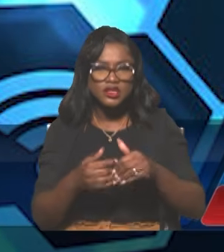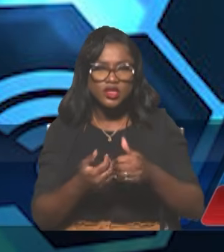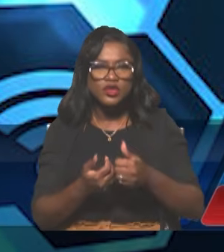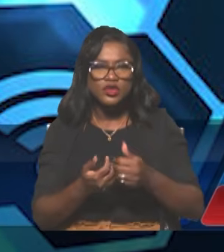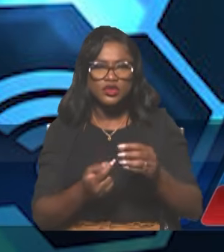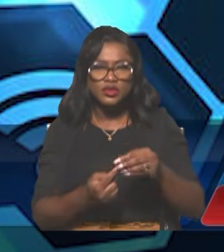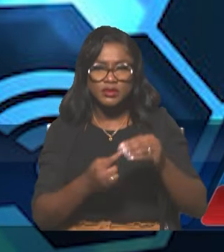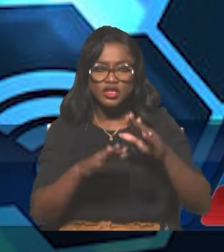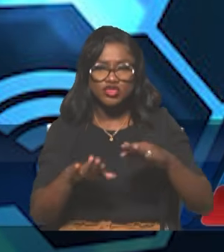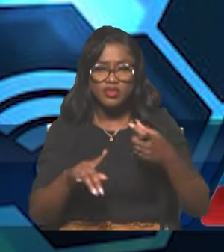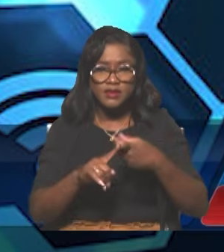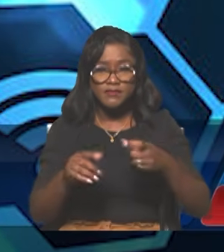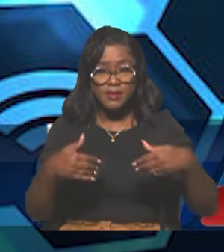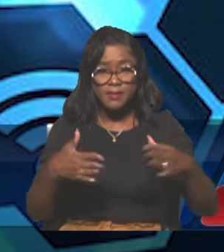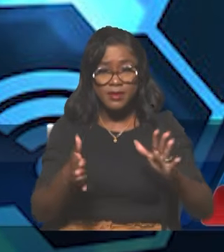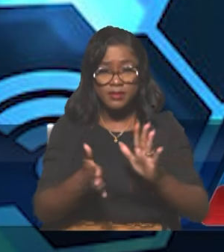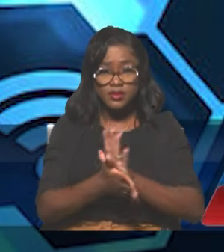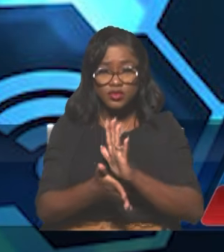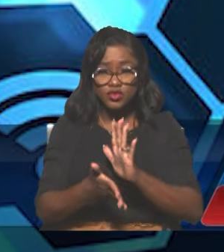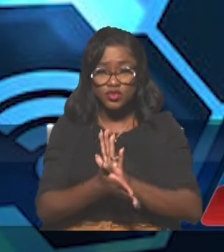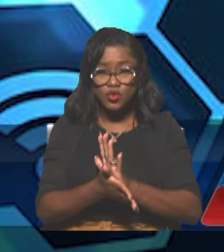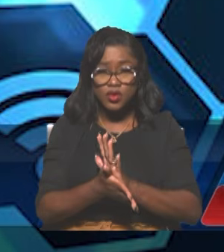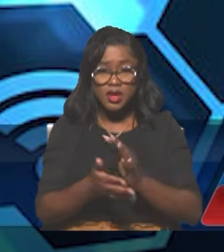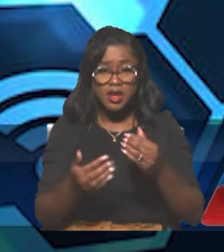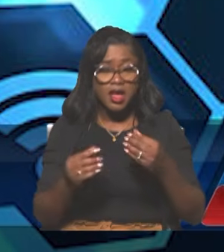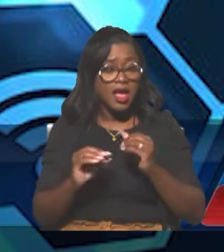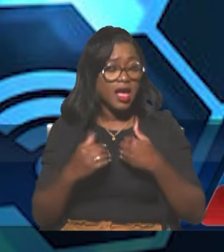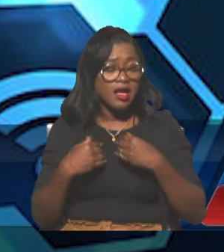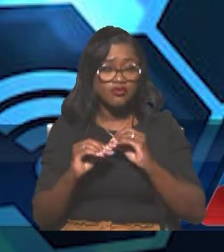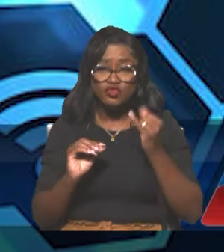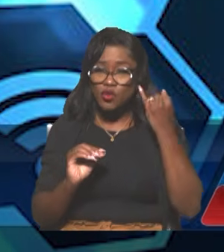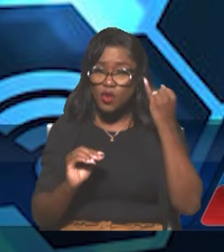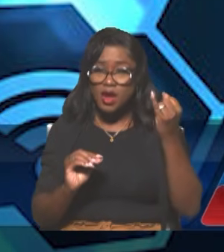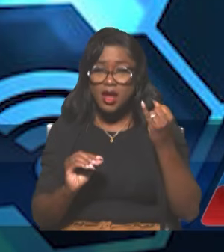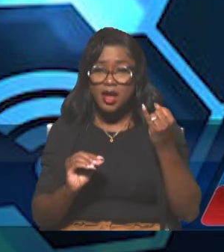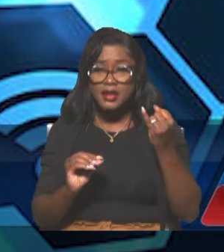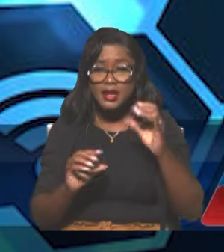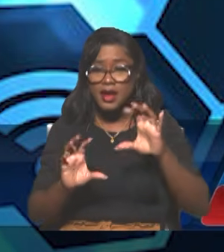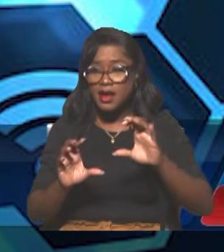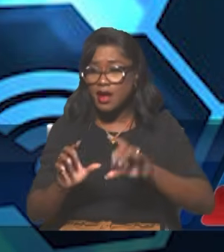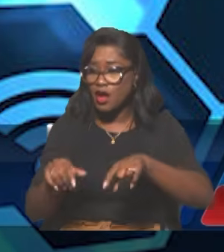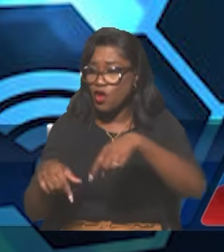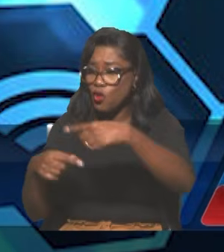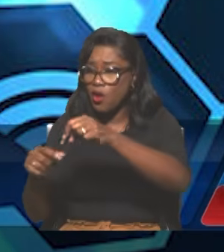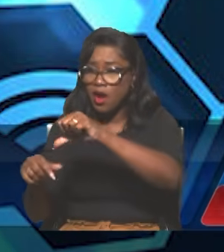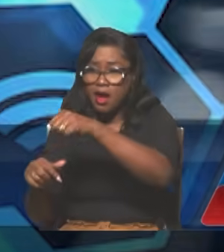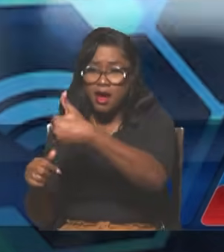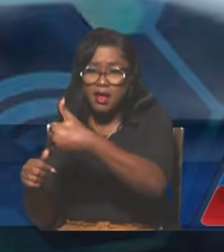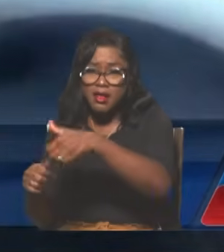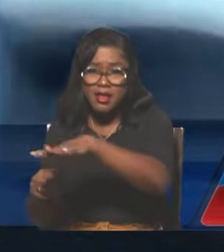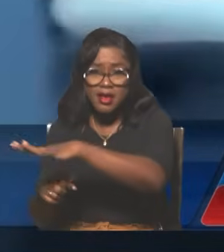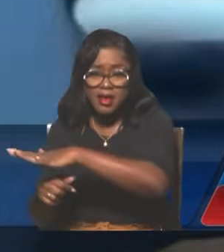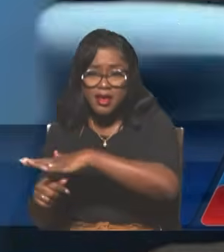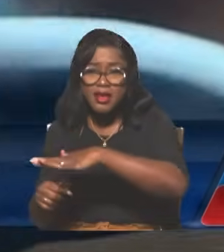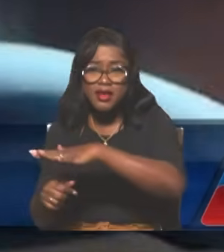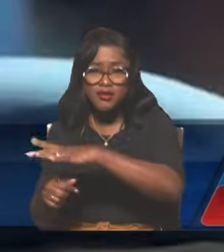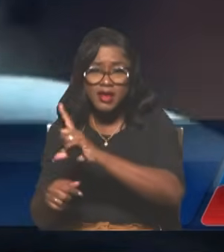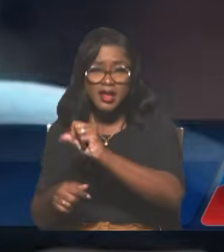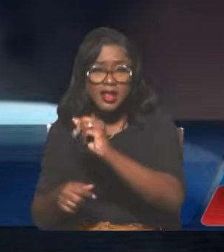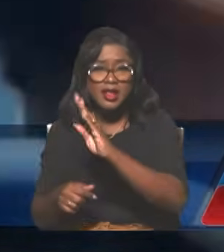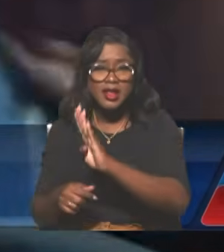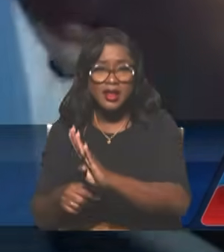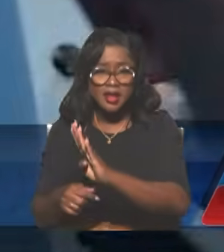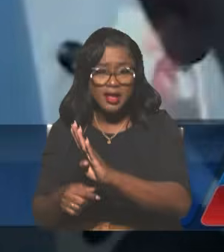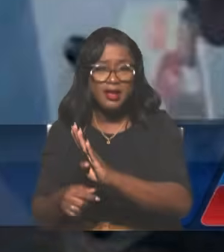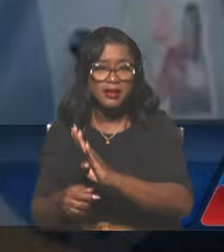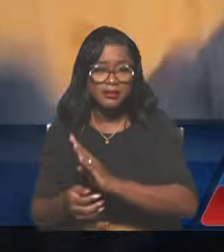especially children who come from the public school system, who have no idea that you could leave your desk and go over to another space, another lab, a